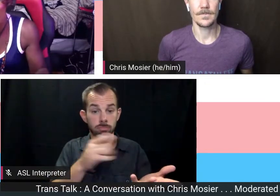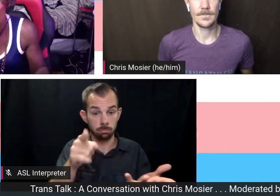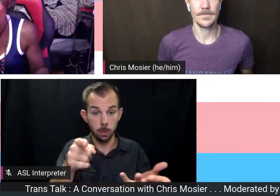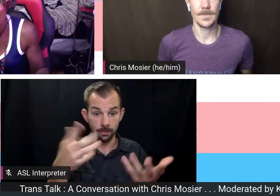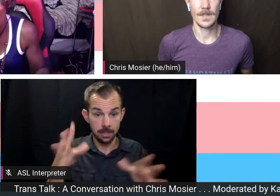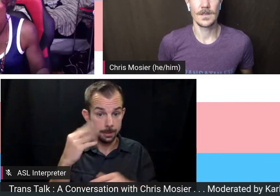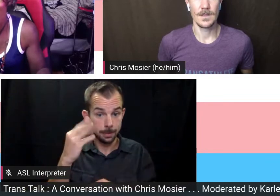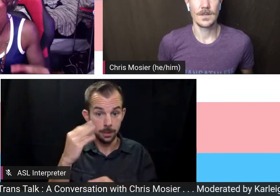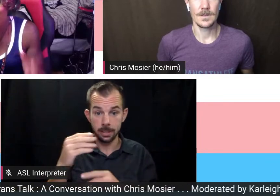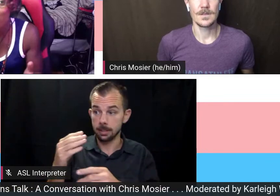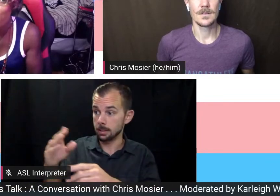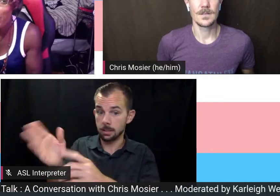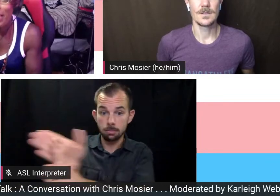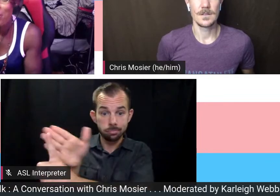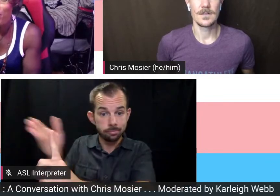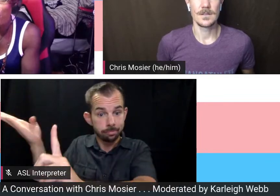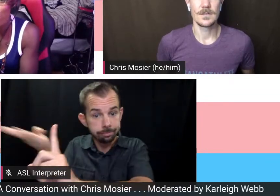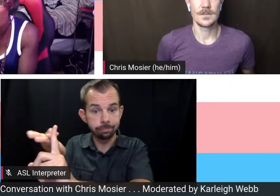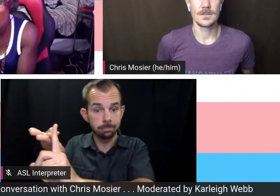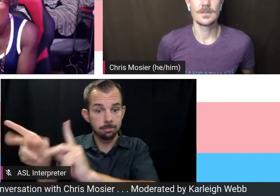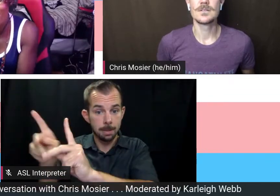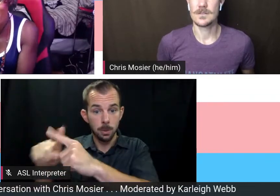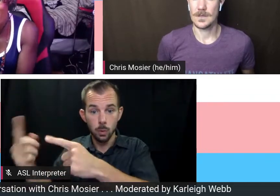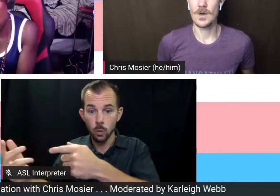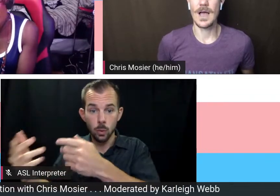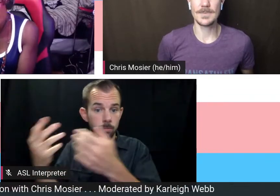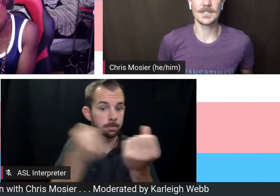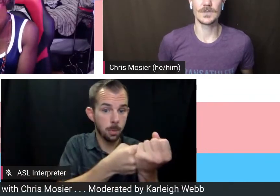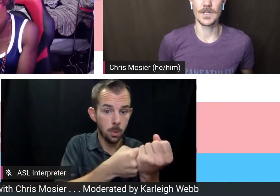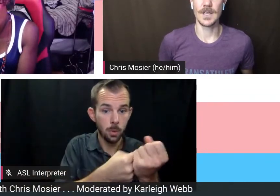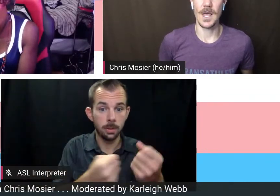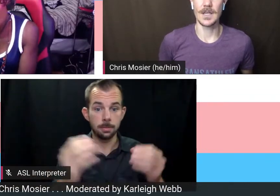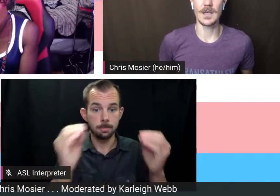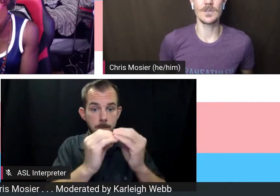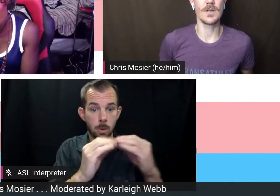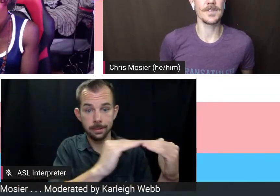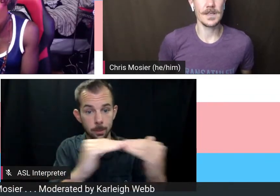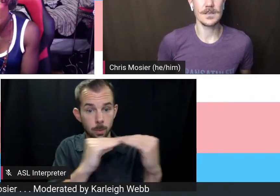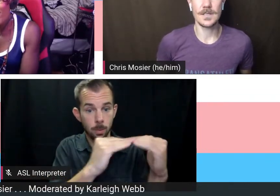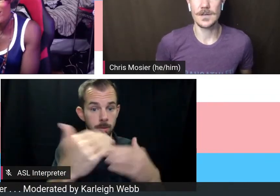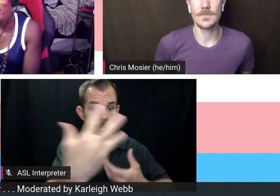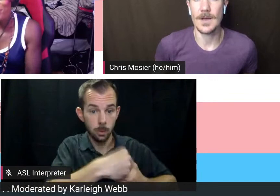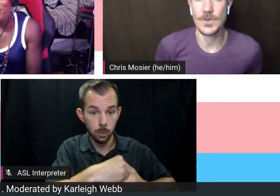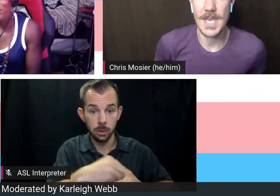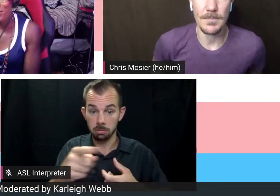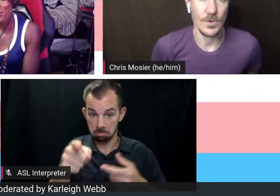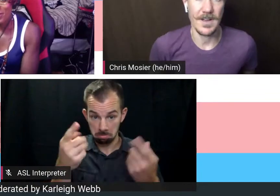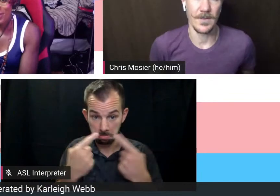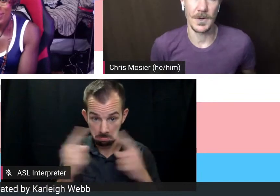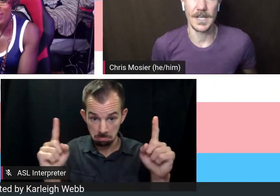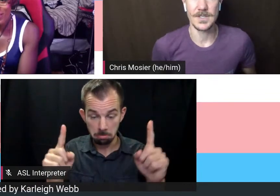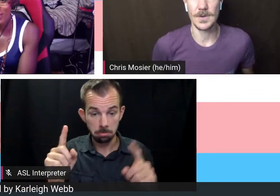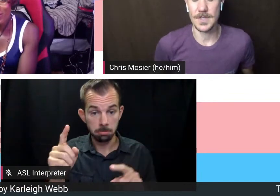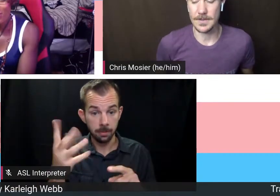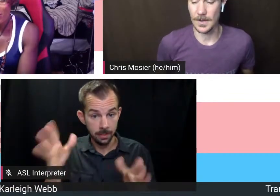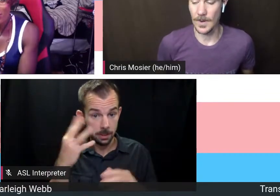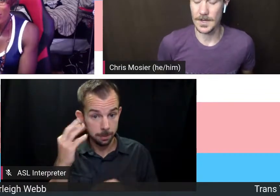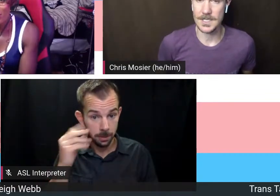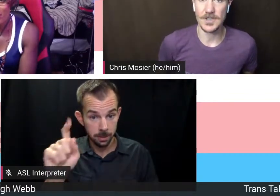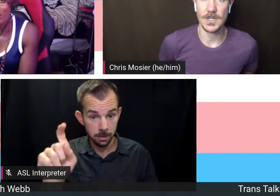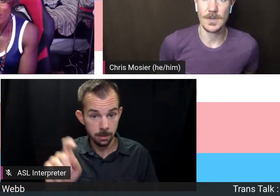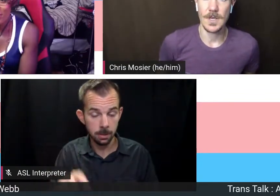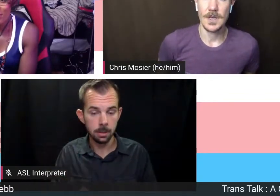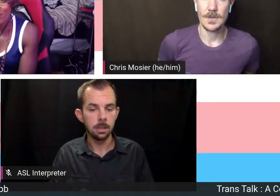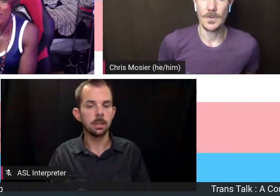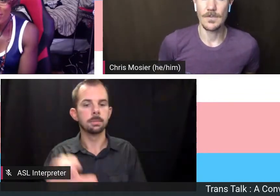the inclusion side? Have you been able to do it? Oh, absolutely. And, I think you can't move everybody. So here's the thing,